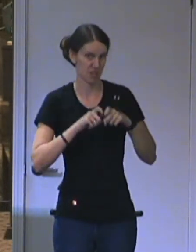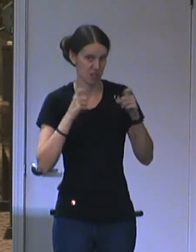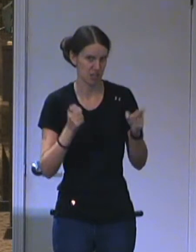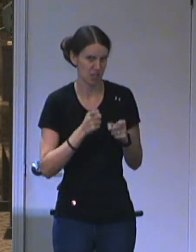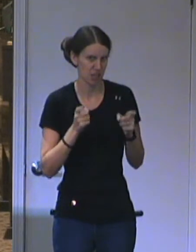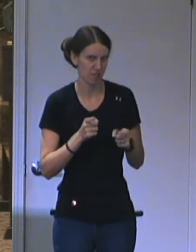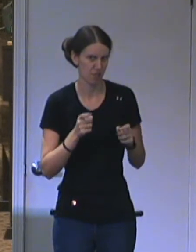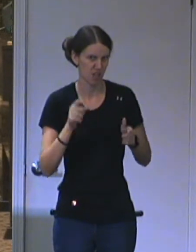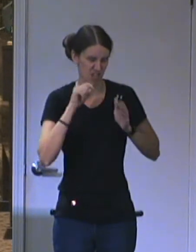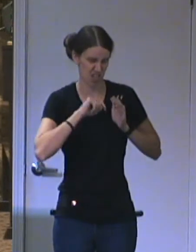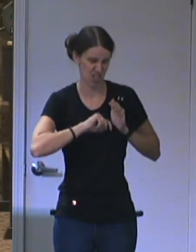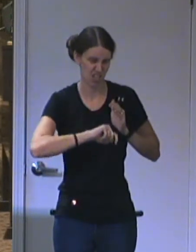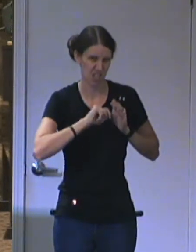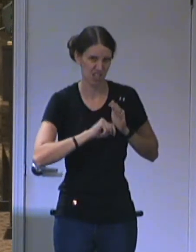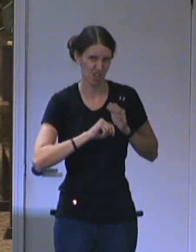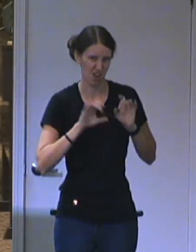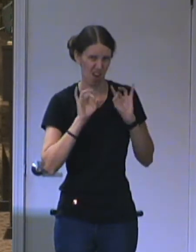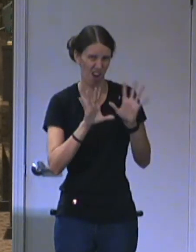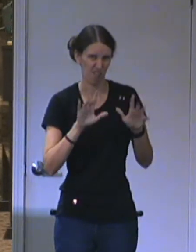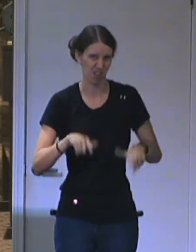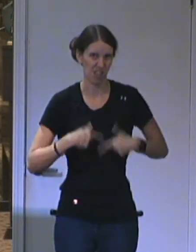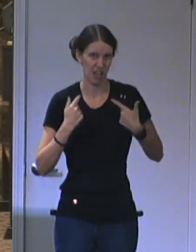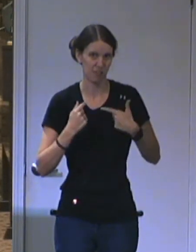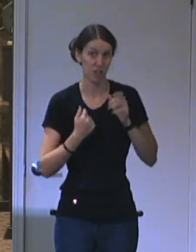sinful, despicable life.